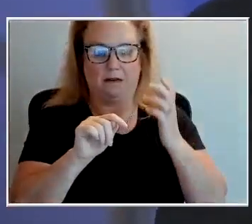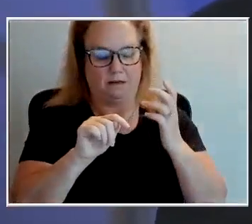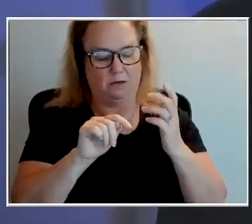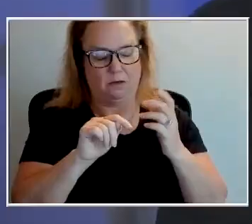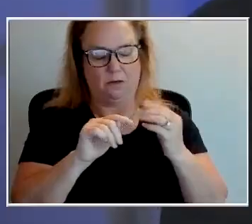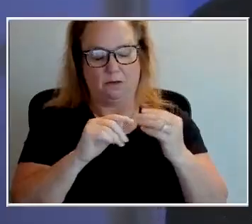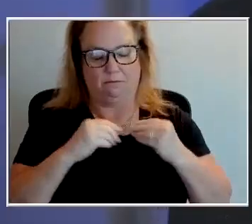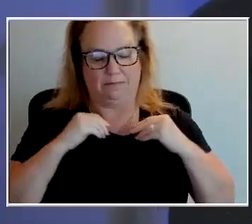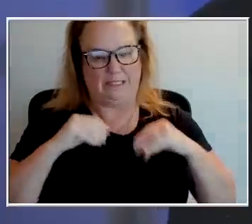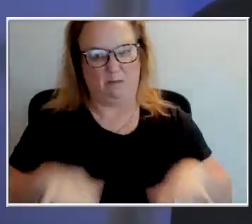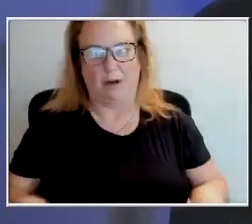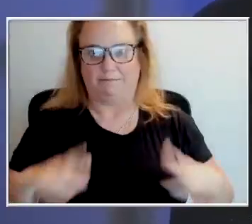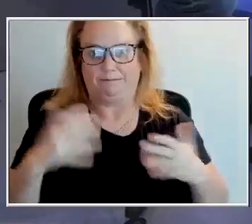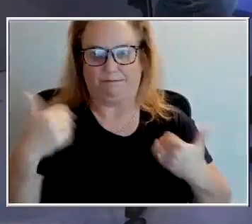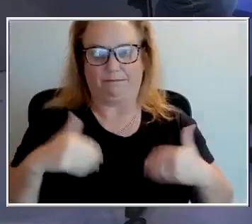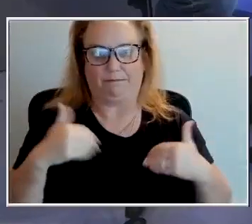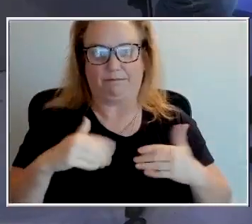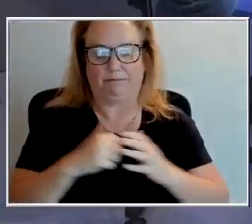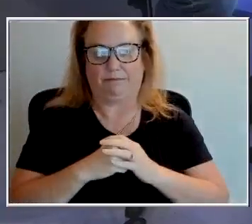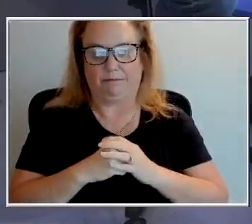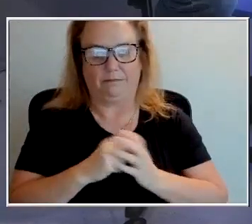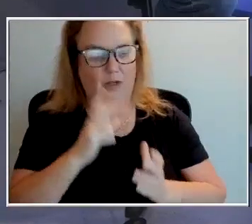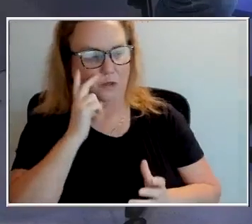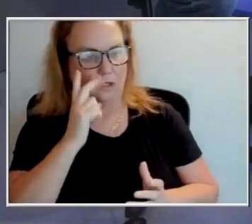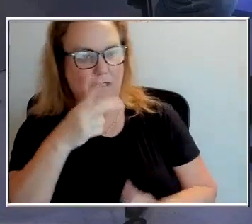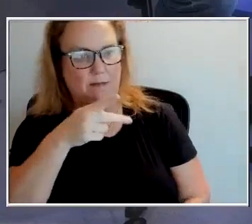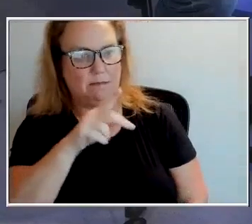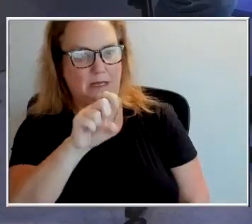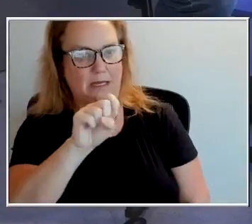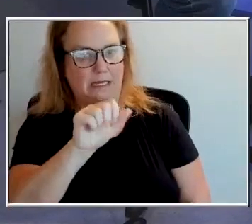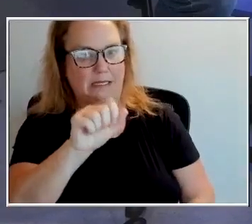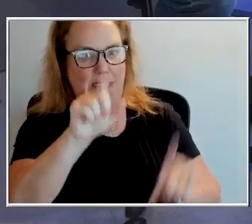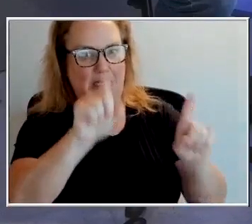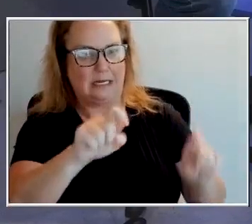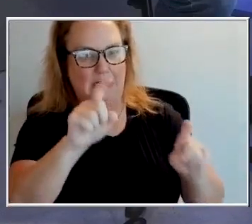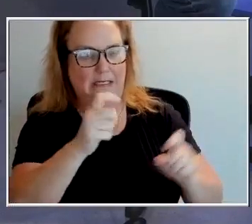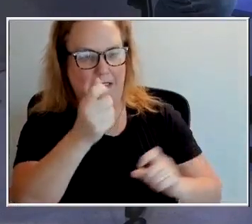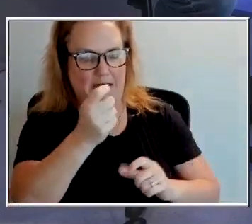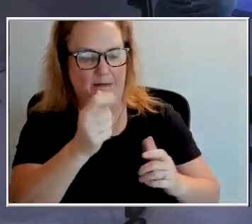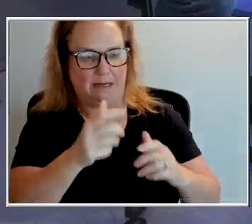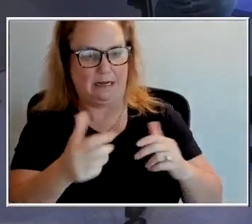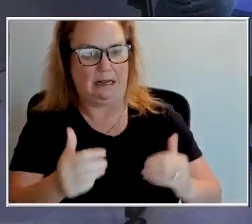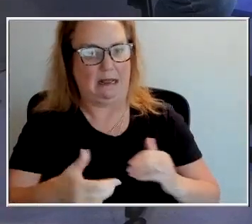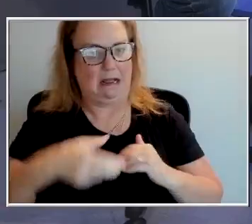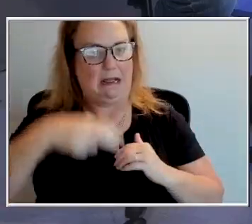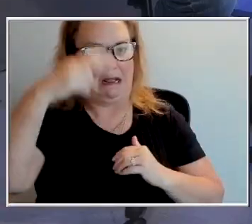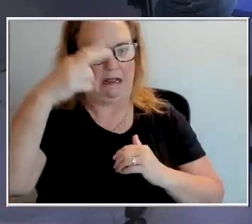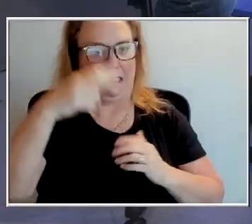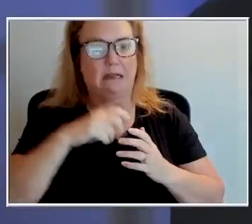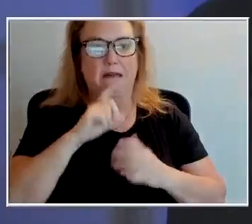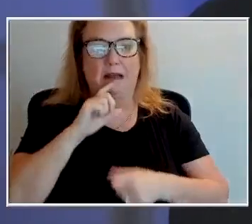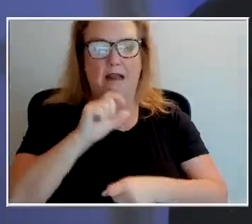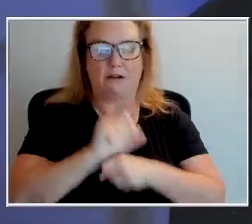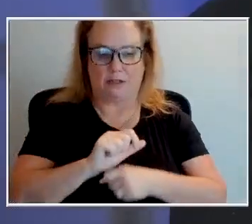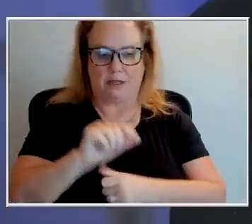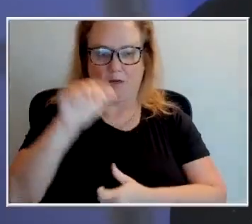Okay. So from so you there, must have seen something on the PSA tests that were a little bit elevated. It actually went down, but I